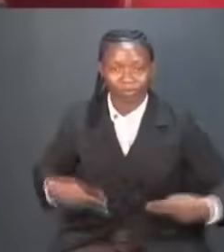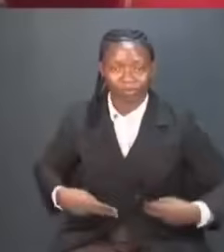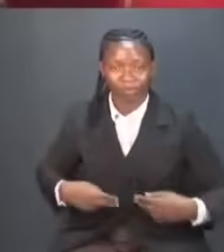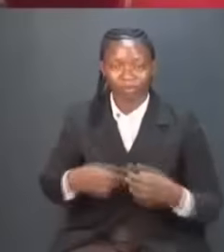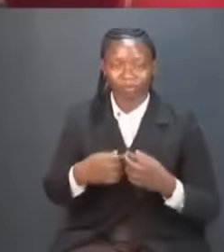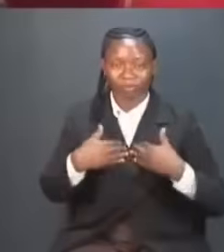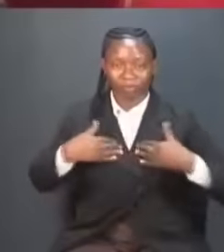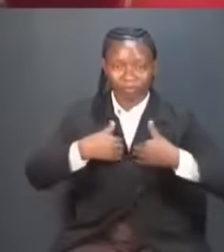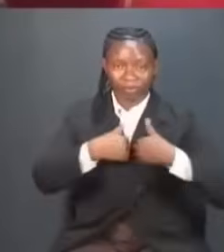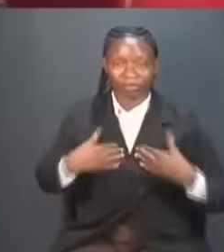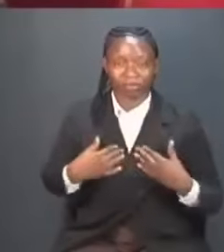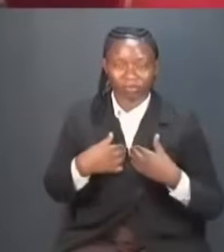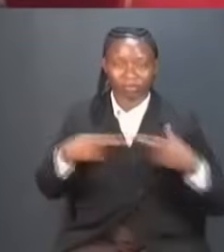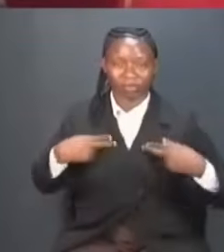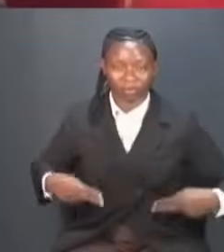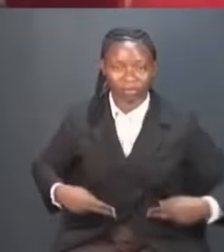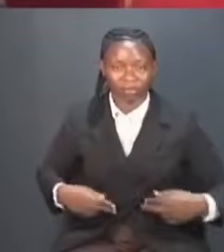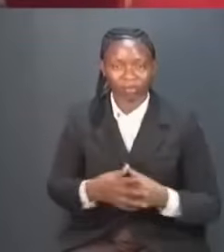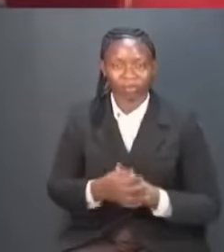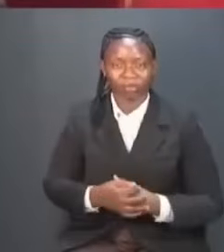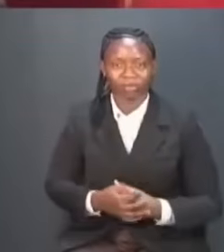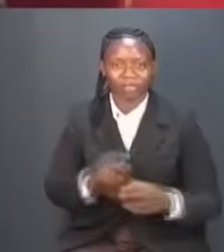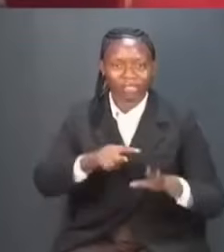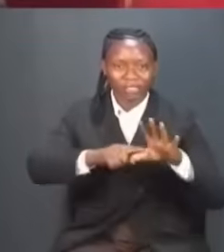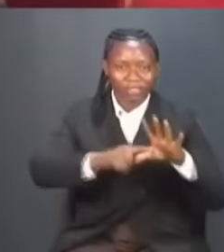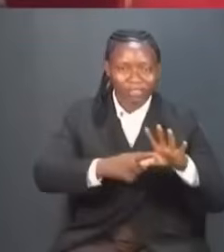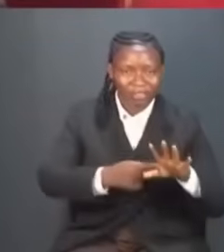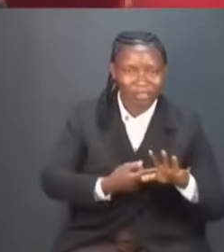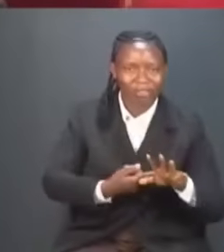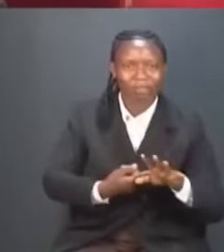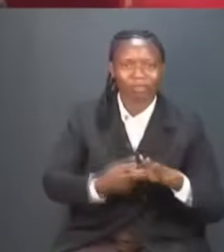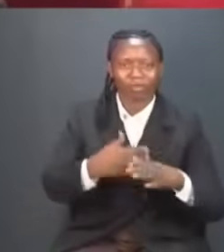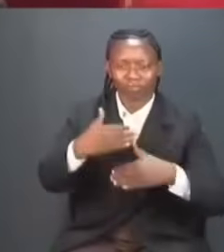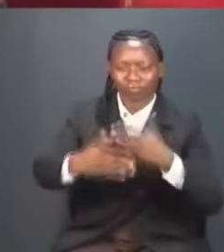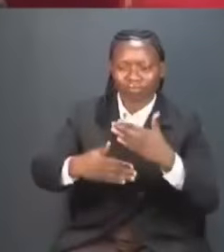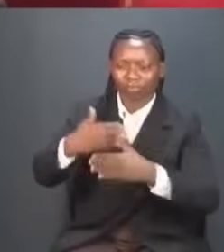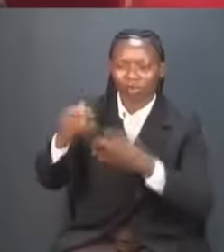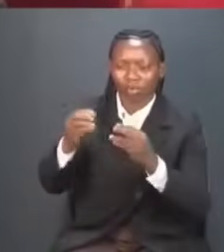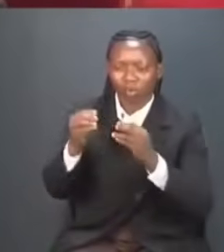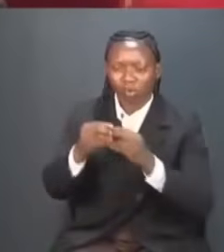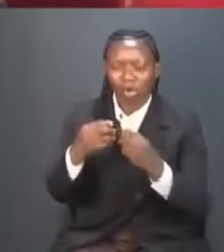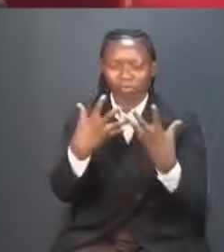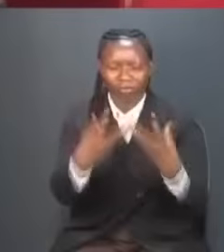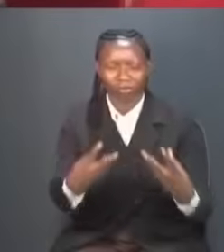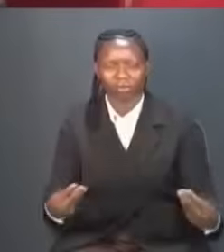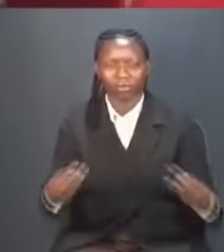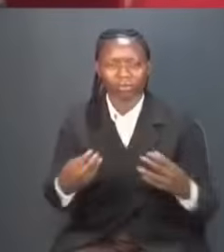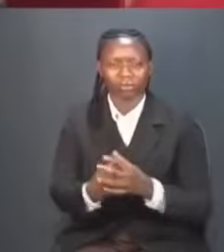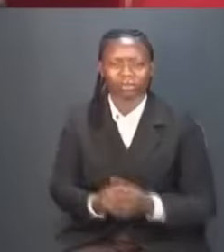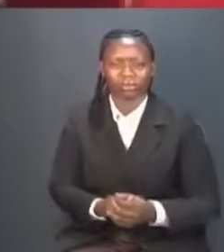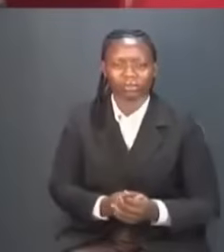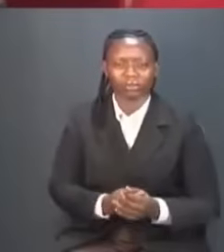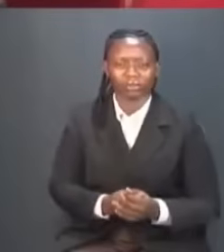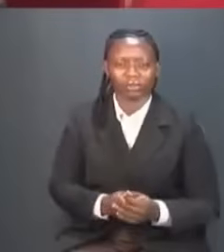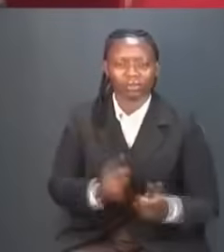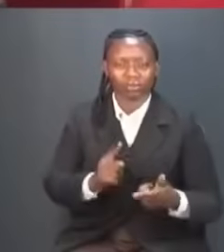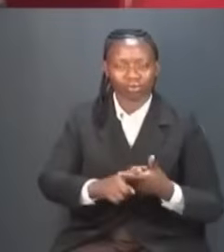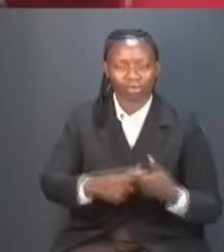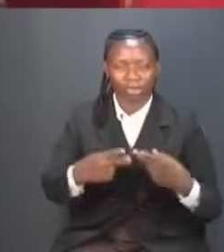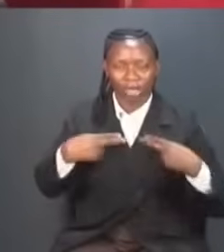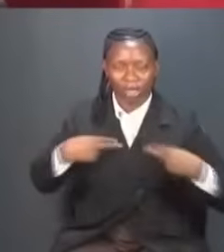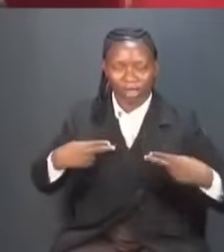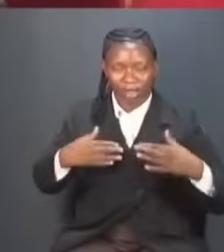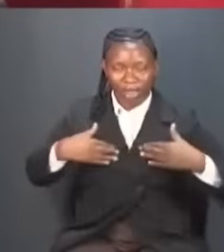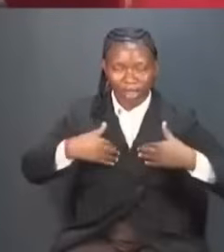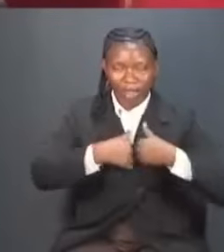Veterinary Services Directorate is implementing a series of strategic interventions to strengthen animal disease